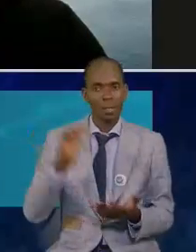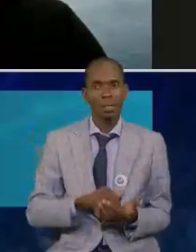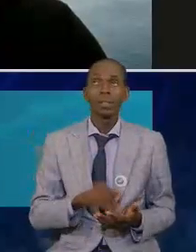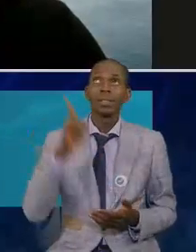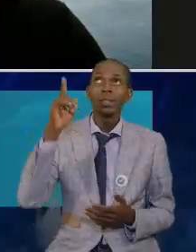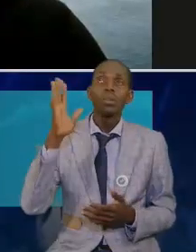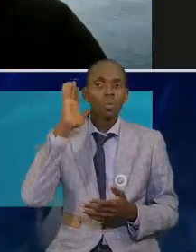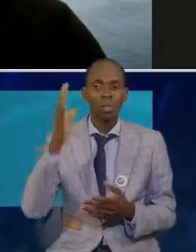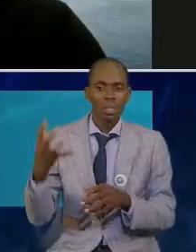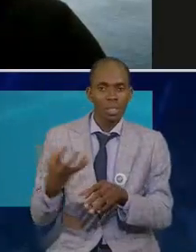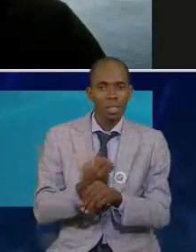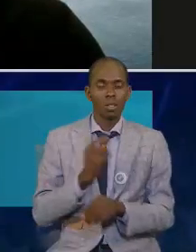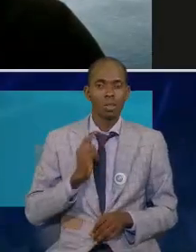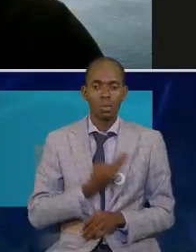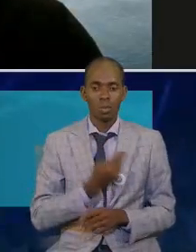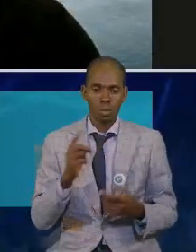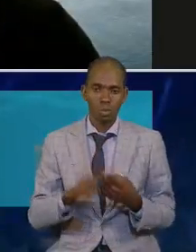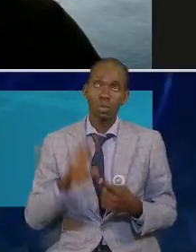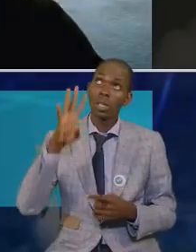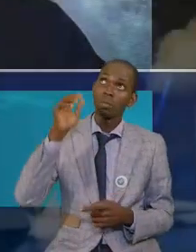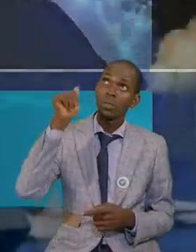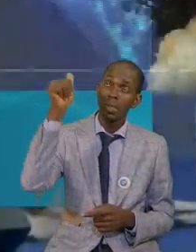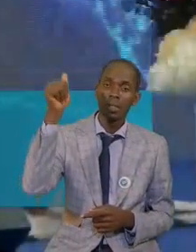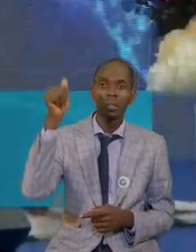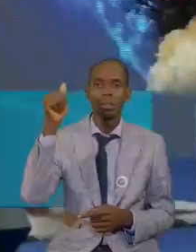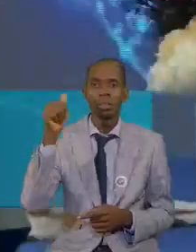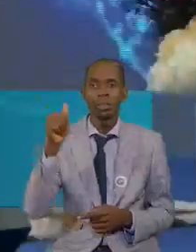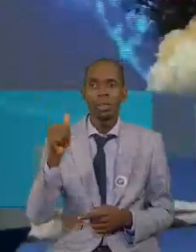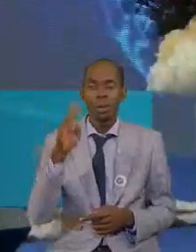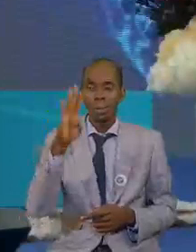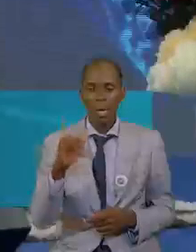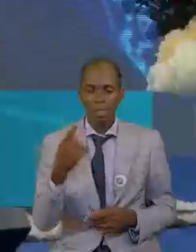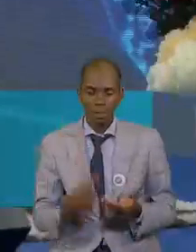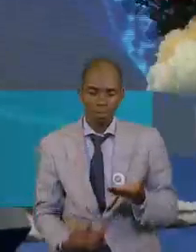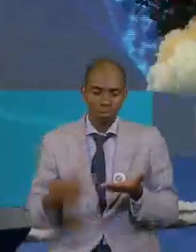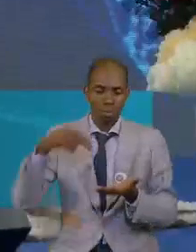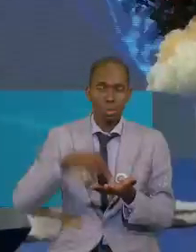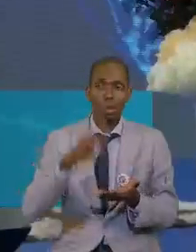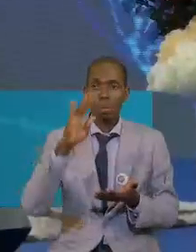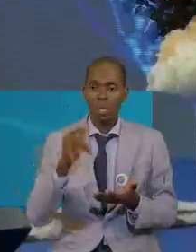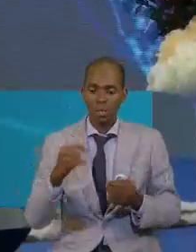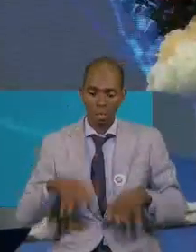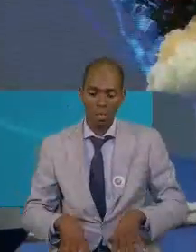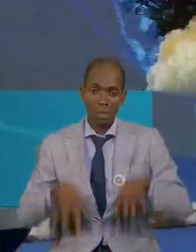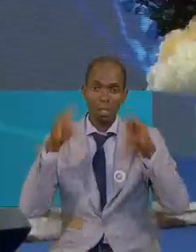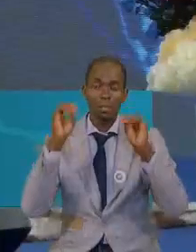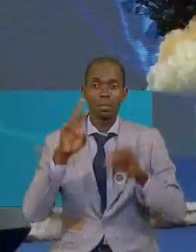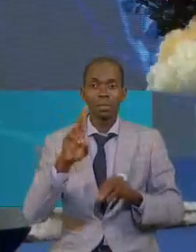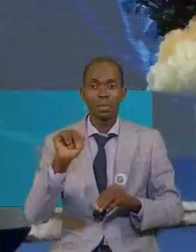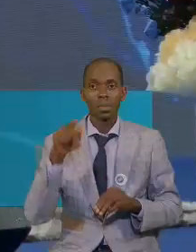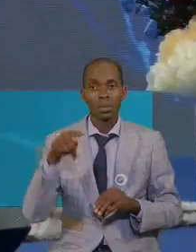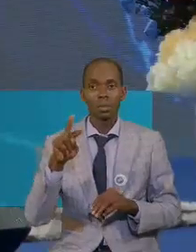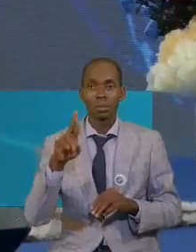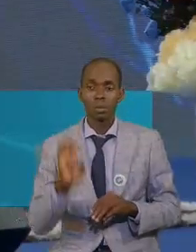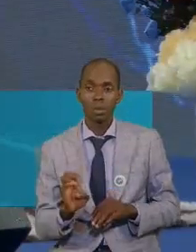take us to himself. By the resurrection, by the rapture. And he says, those of us